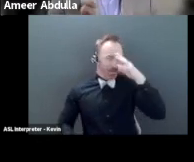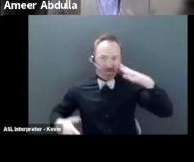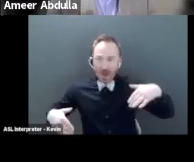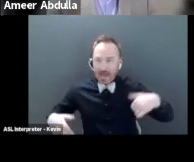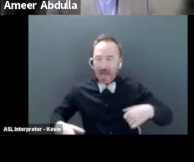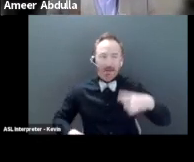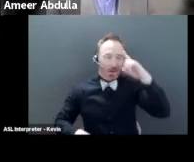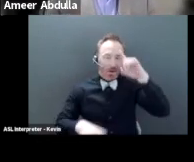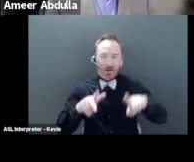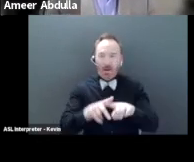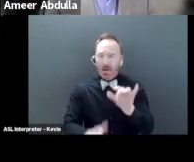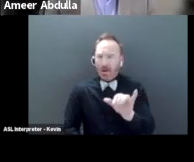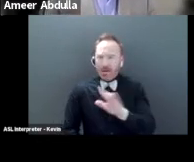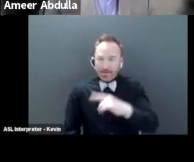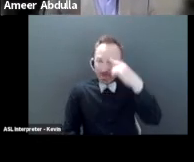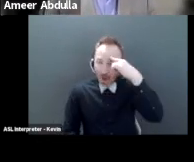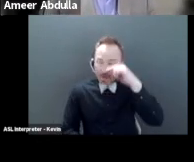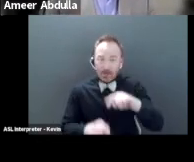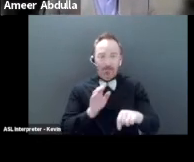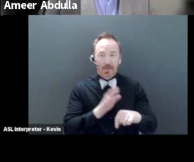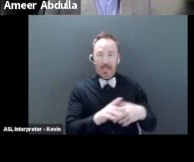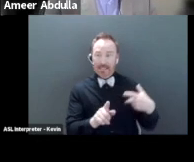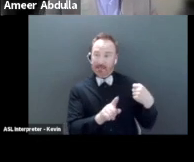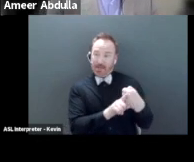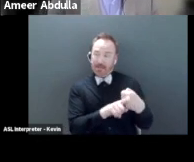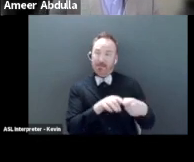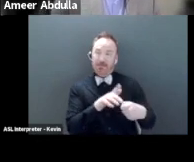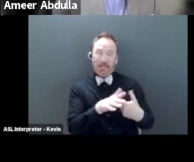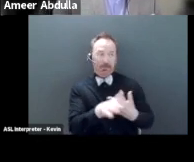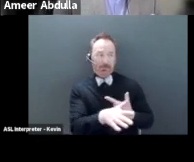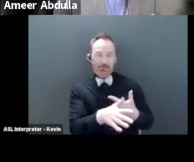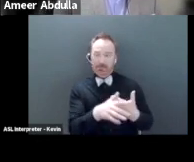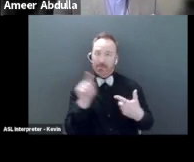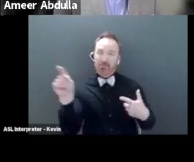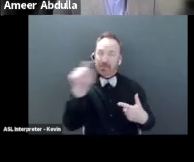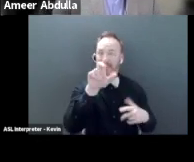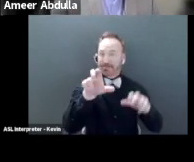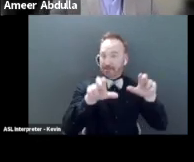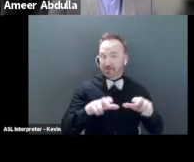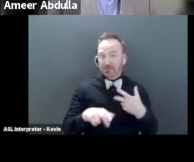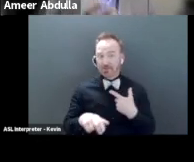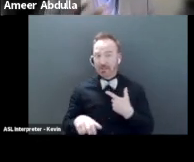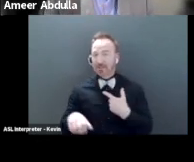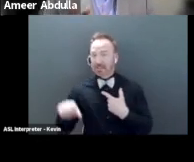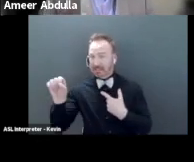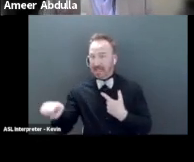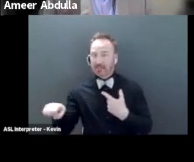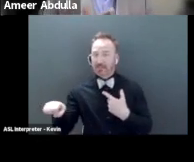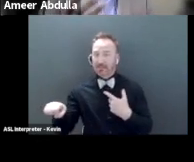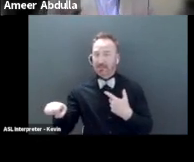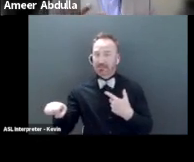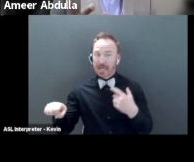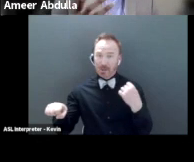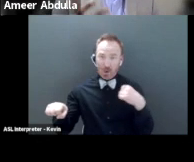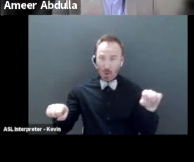on how much to pay yourself impact outside investors? Yes and no. But investors may have expectations of the sophistication